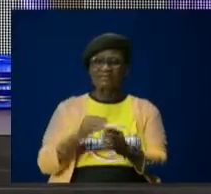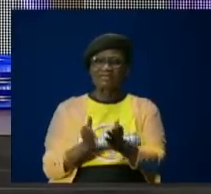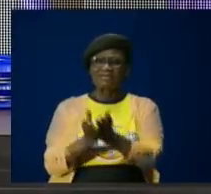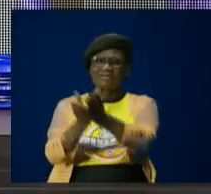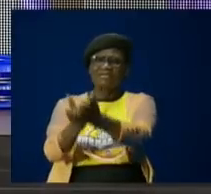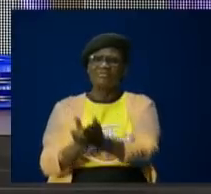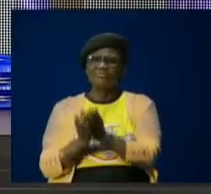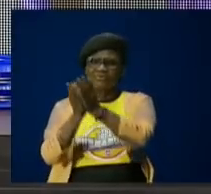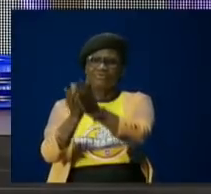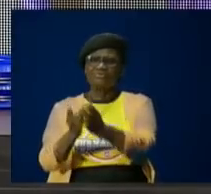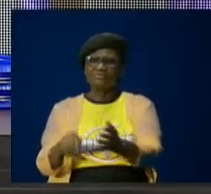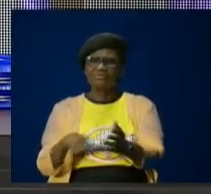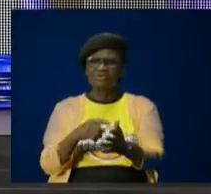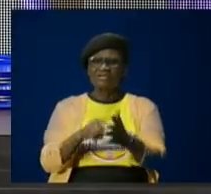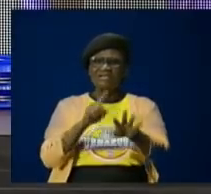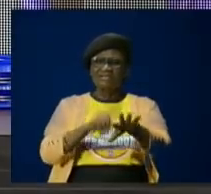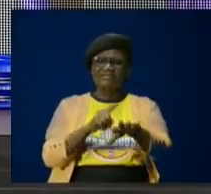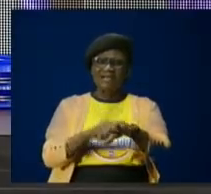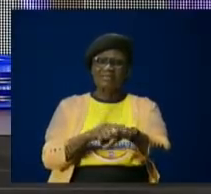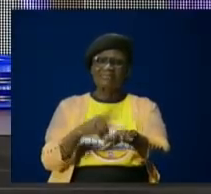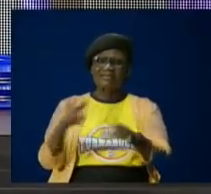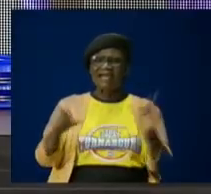This time the Lord was not even in the boat.